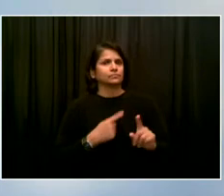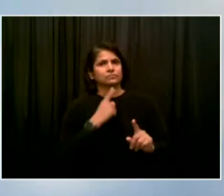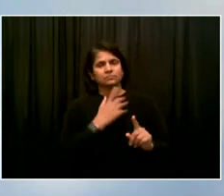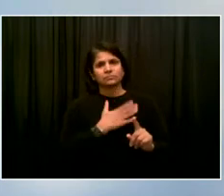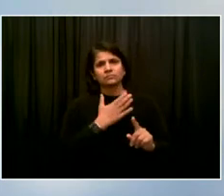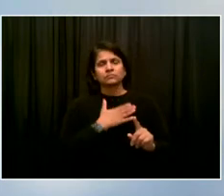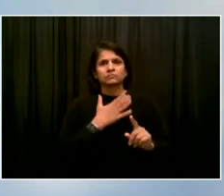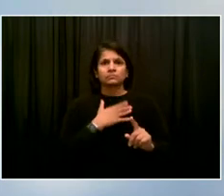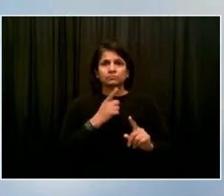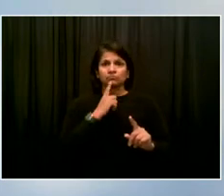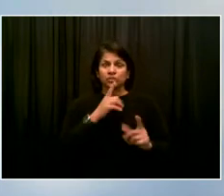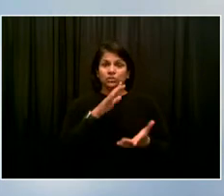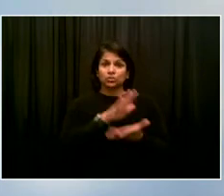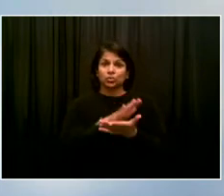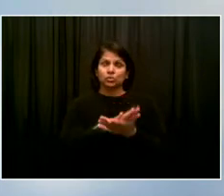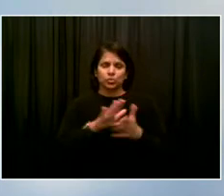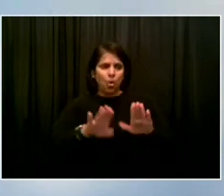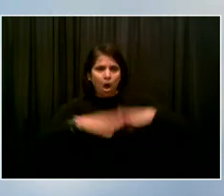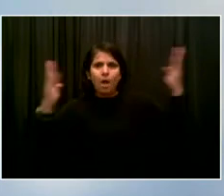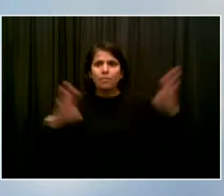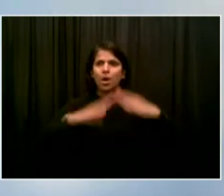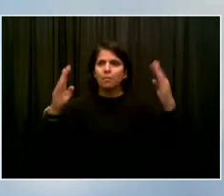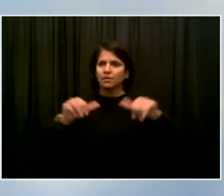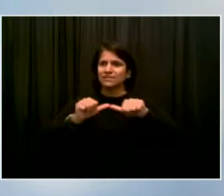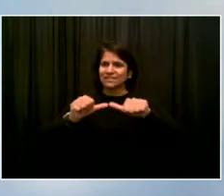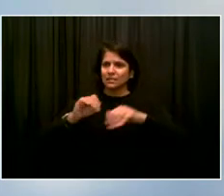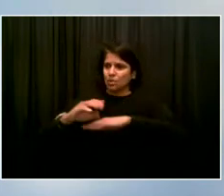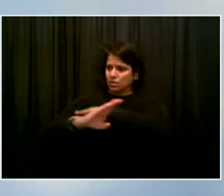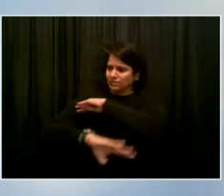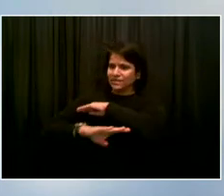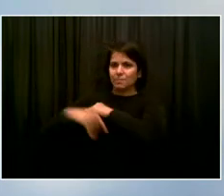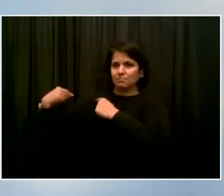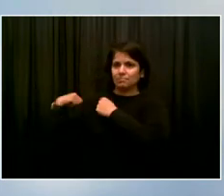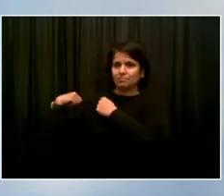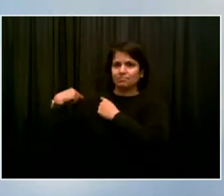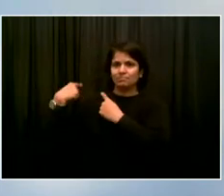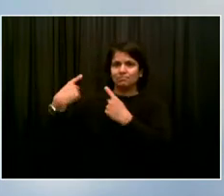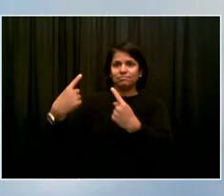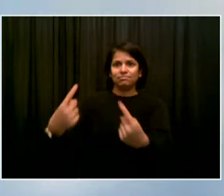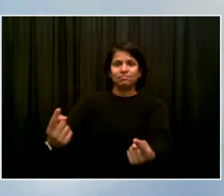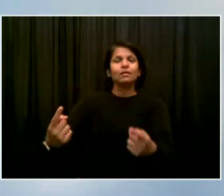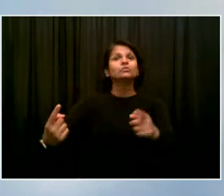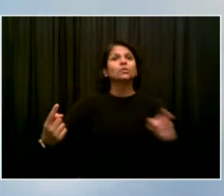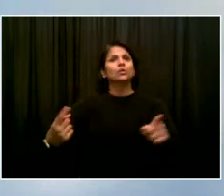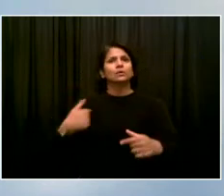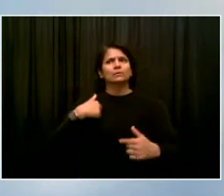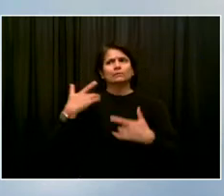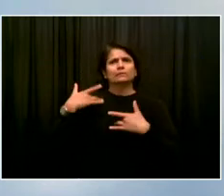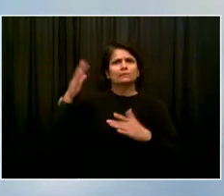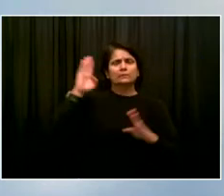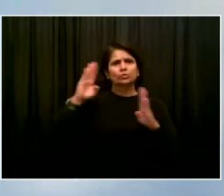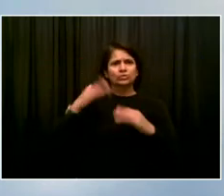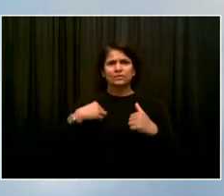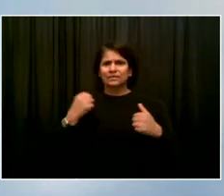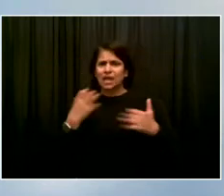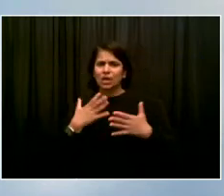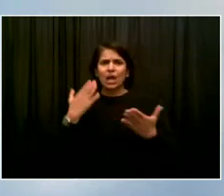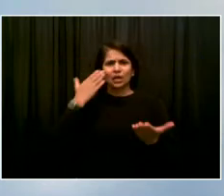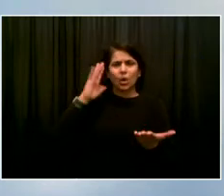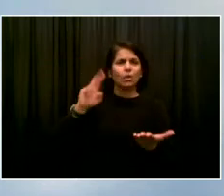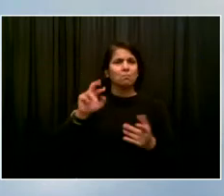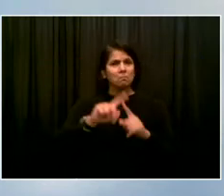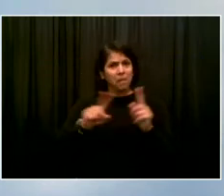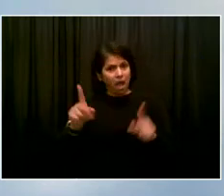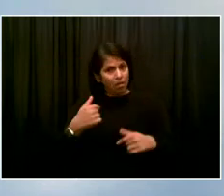I feeling fearful on that first day that our kids returned to school, when the schools first transitioned and the students were allowed